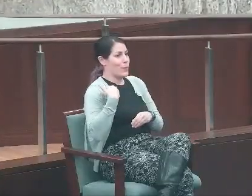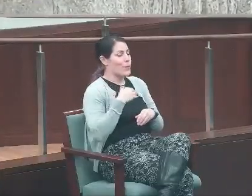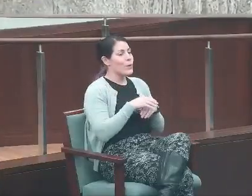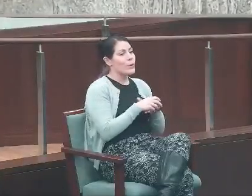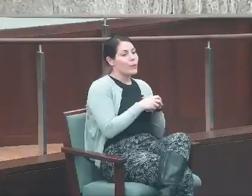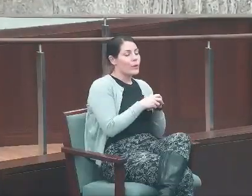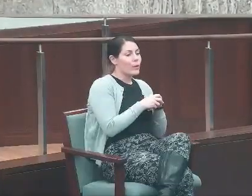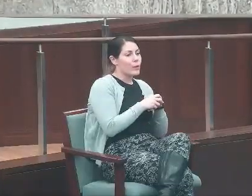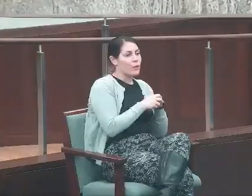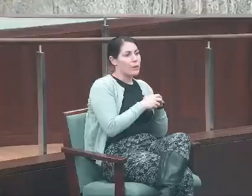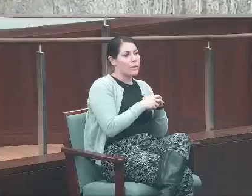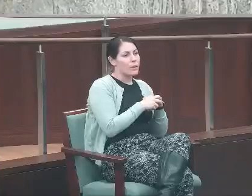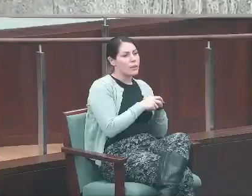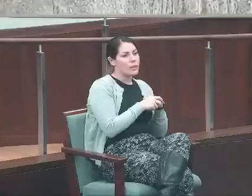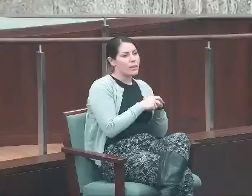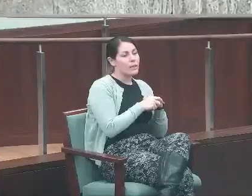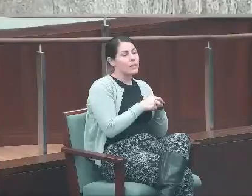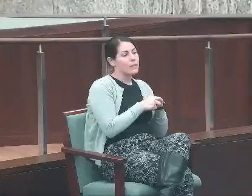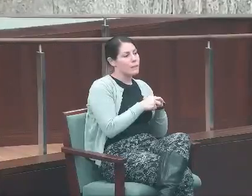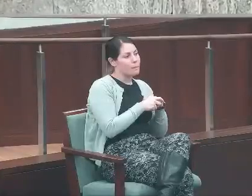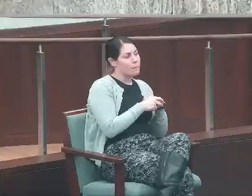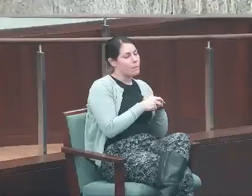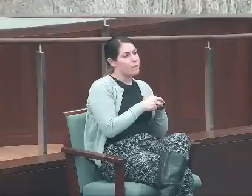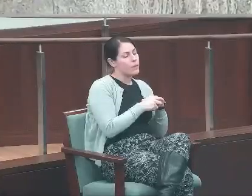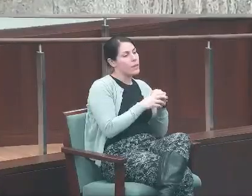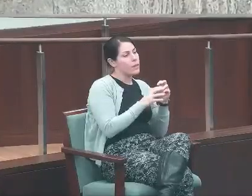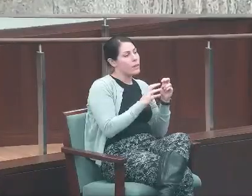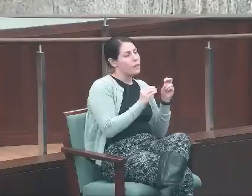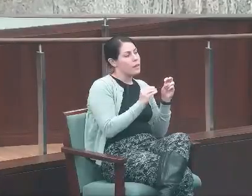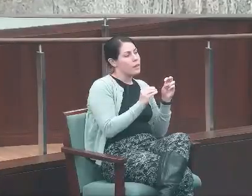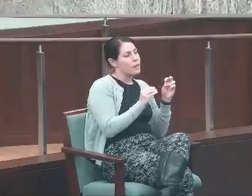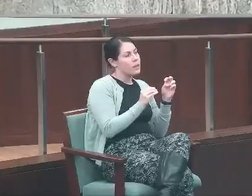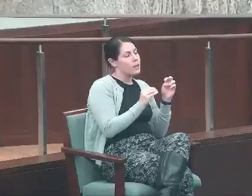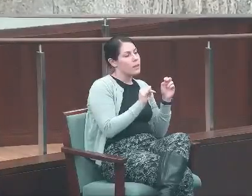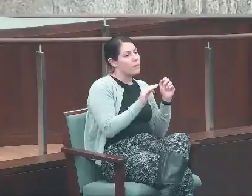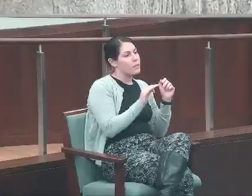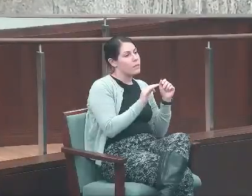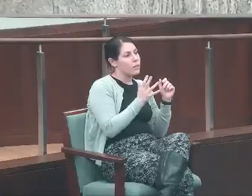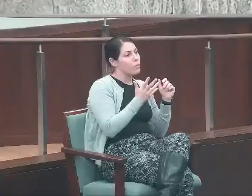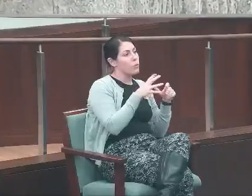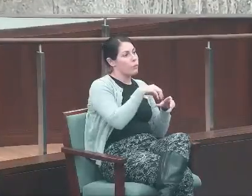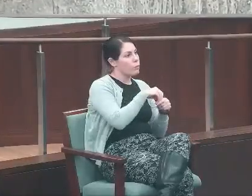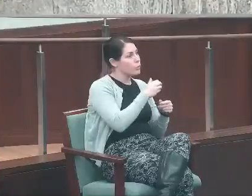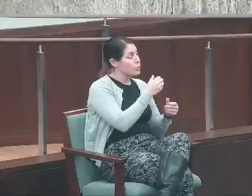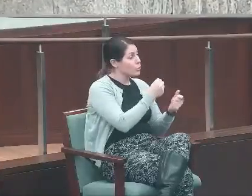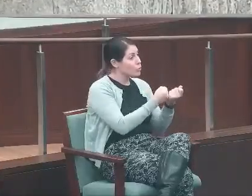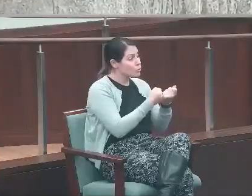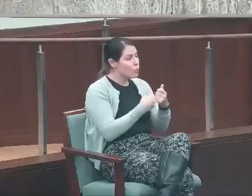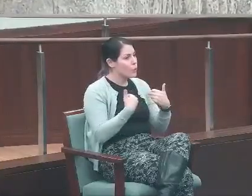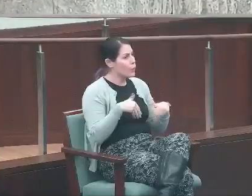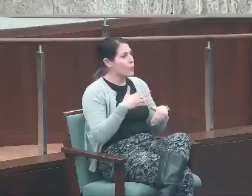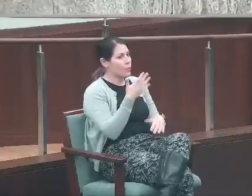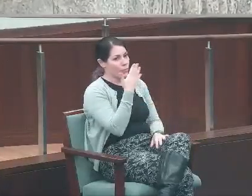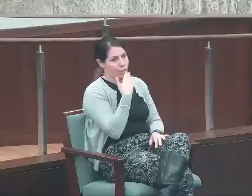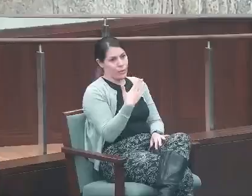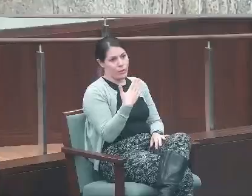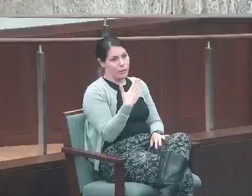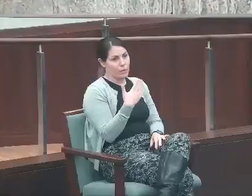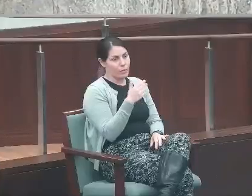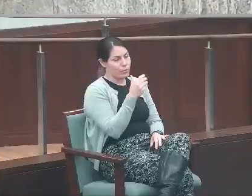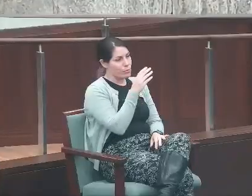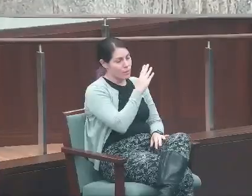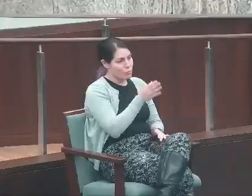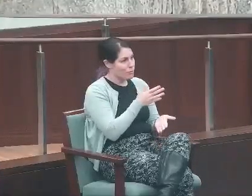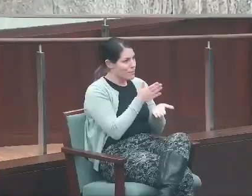Here's some notes for me. And your support, unwavering support for